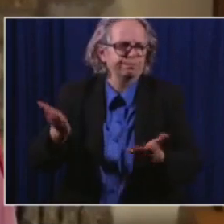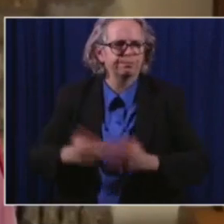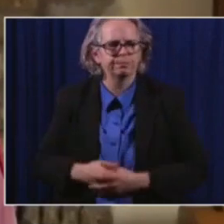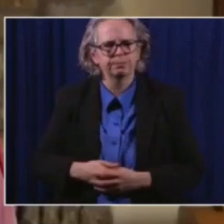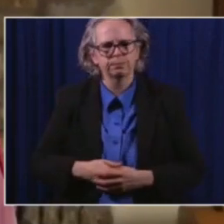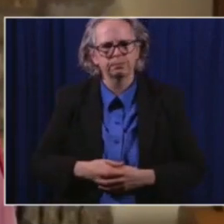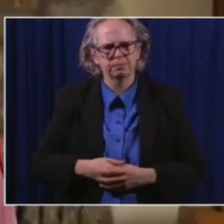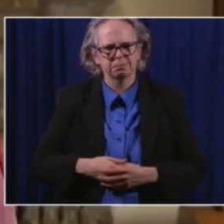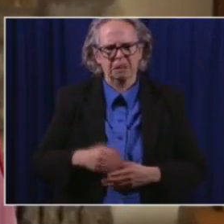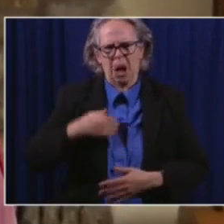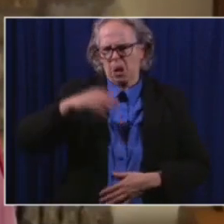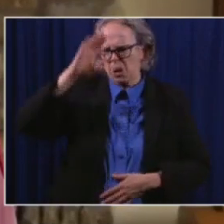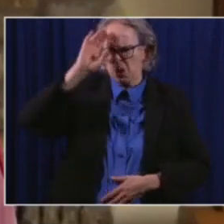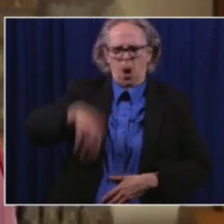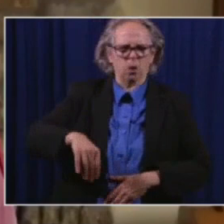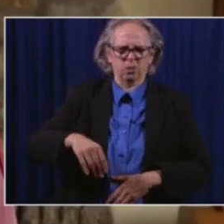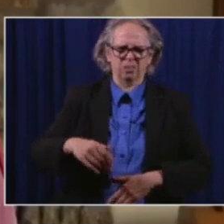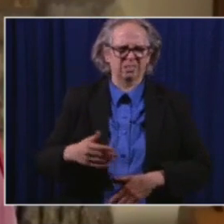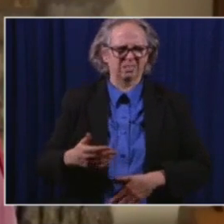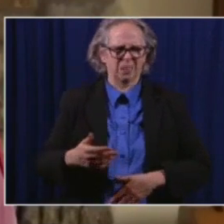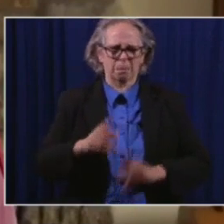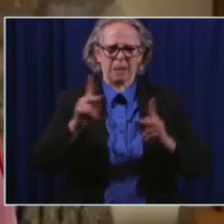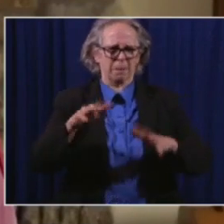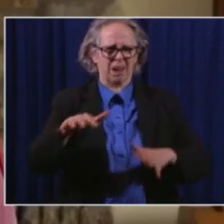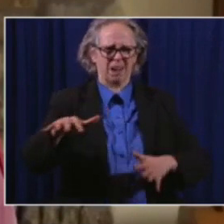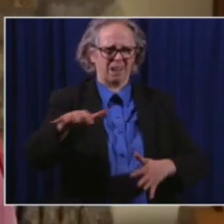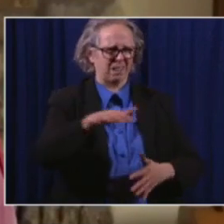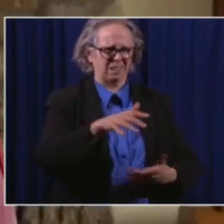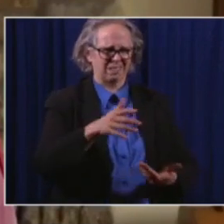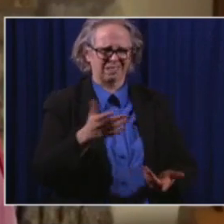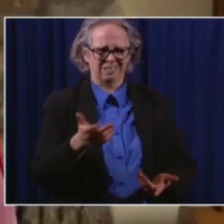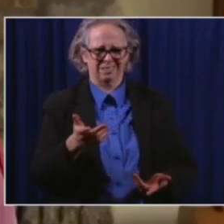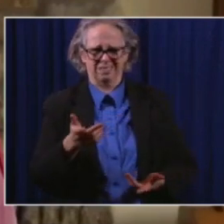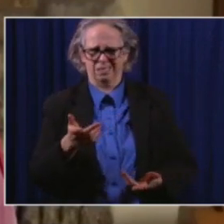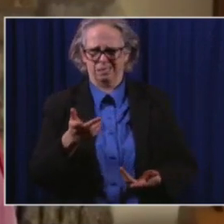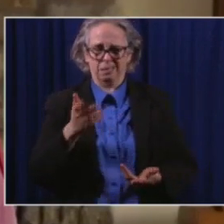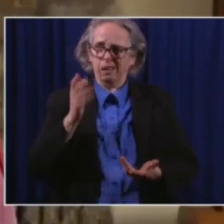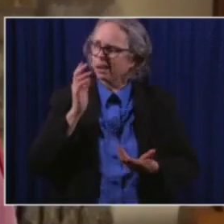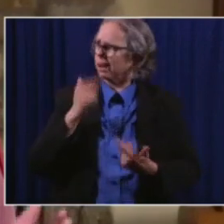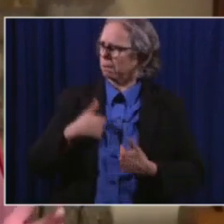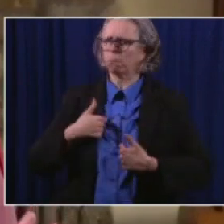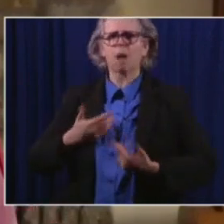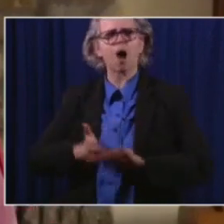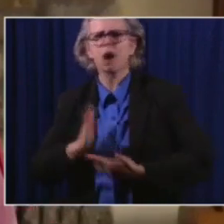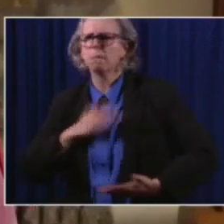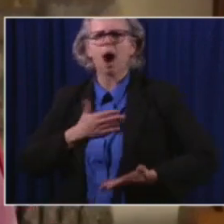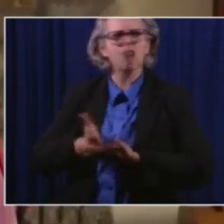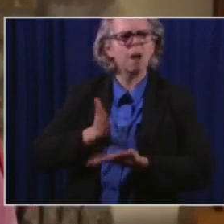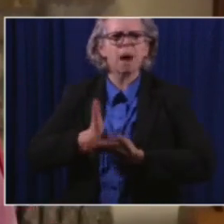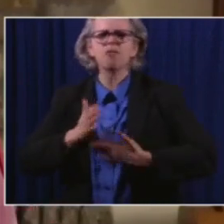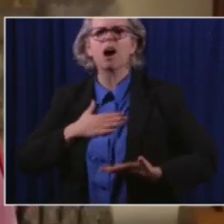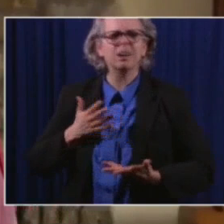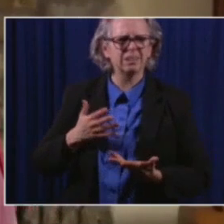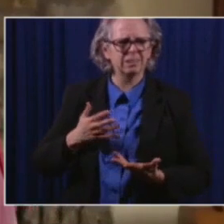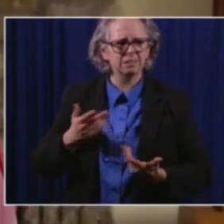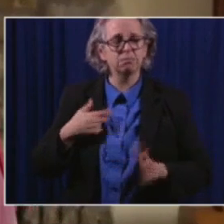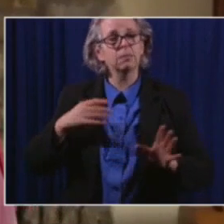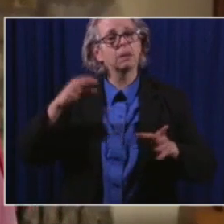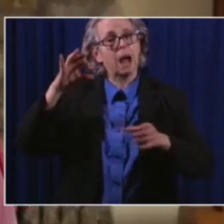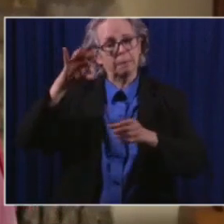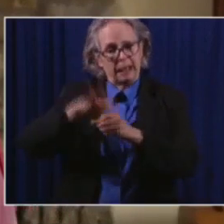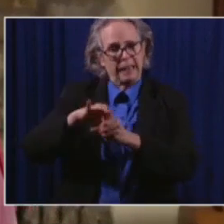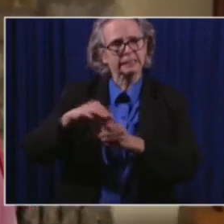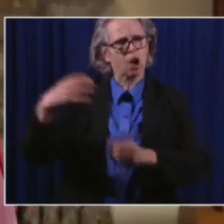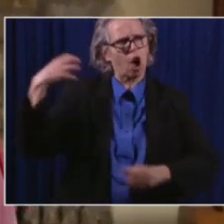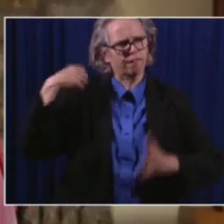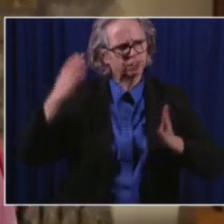that. And we have an obligation, each one of us as elected officials, opinion leaders, to denounce that